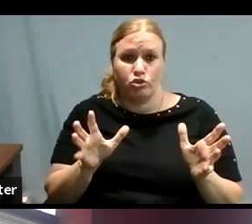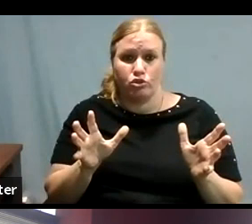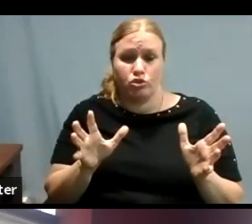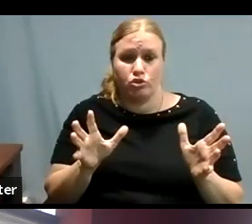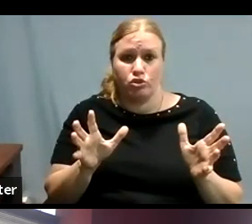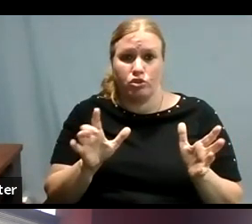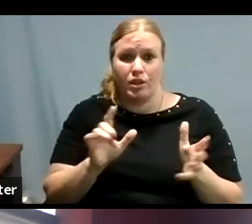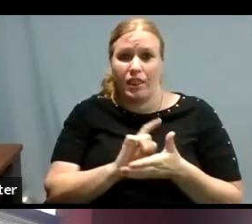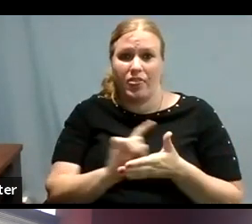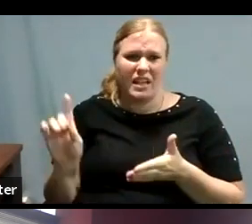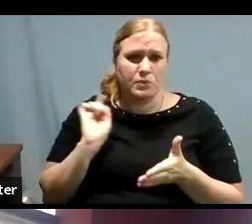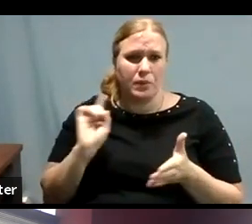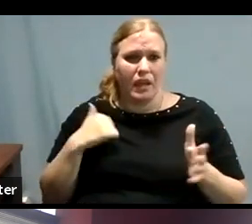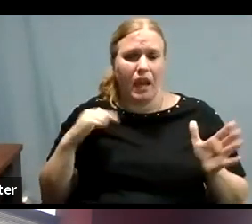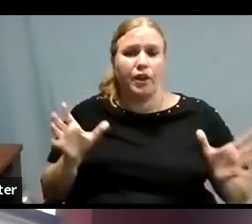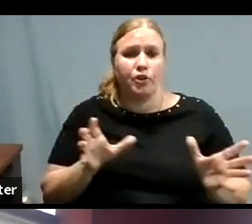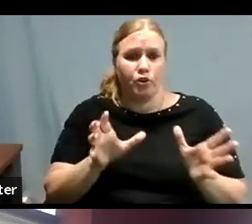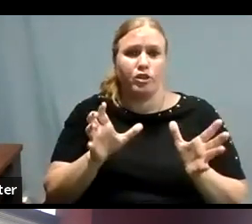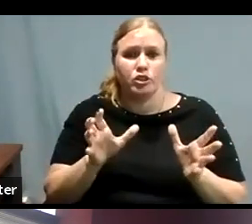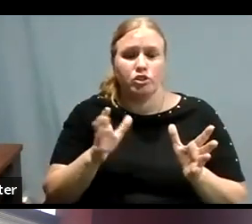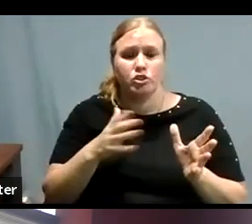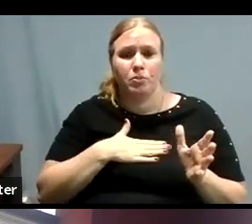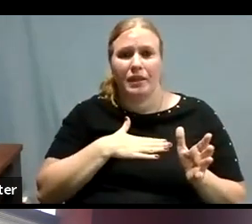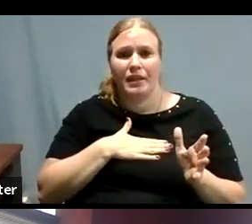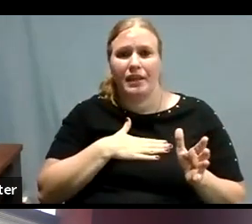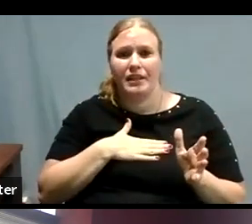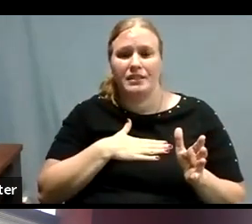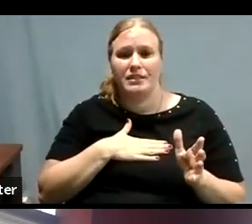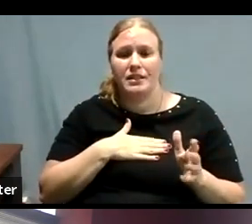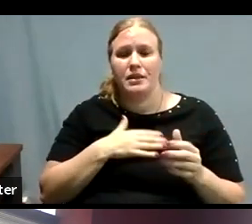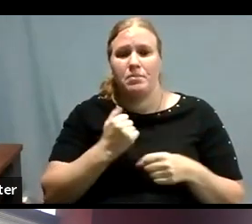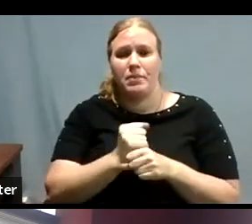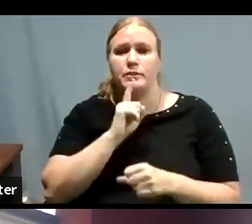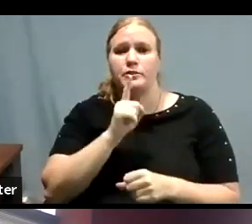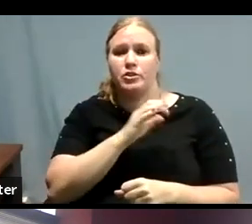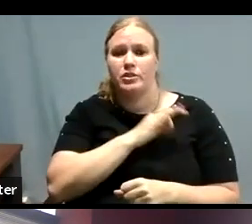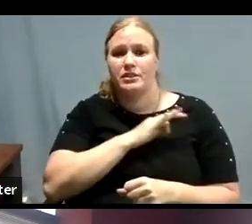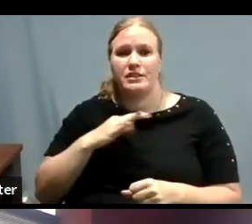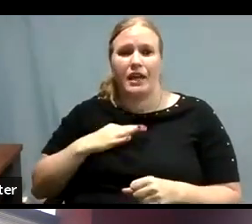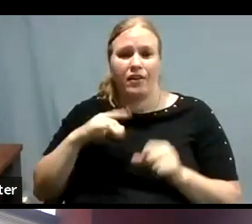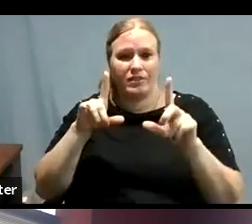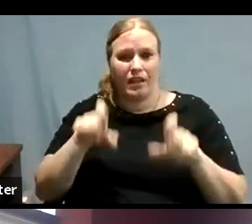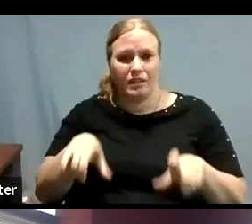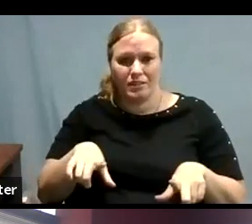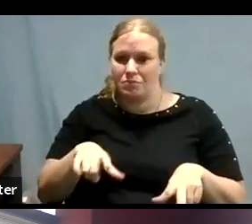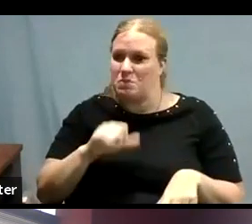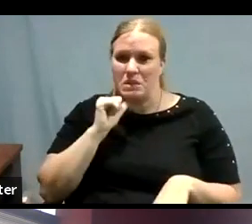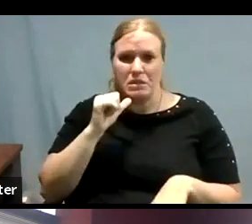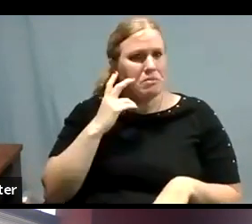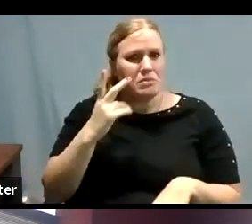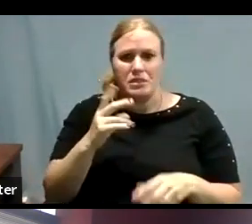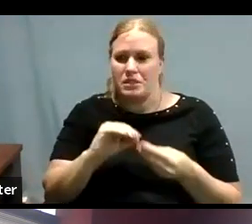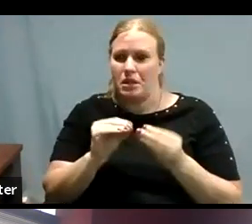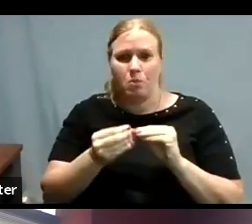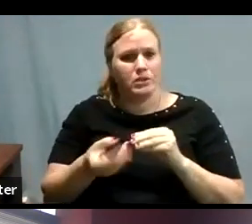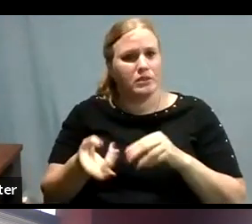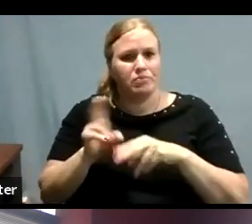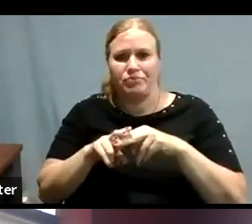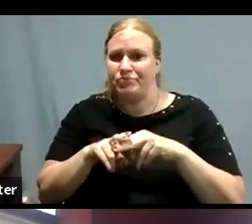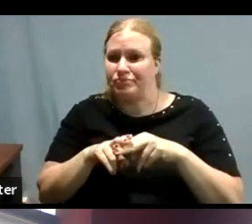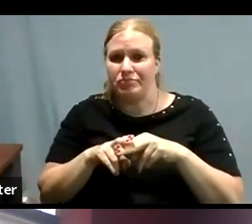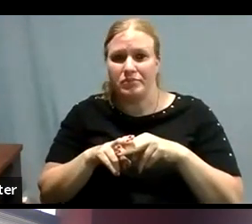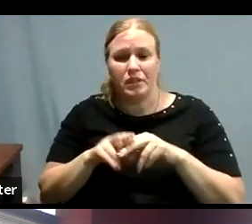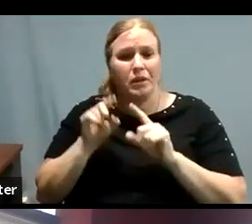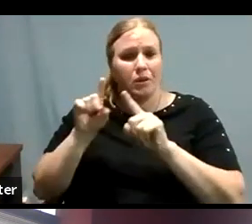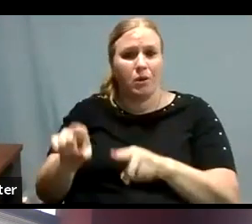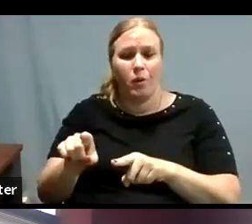employees of establishments that may be opening to go get staff tested. And we did not see a significant uptick in the number of people going to